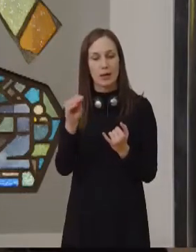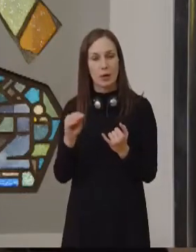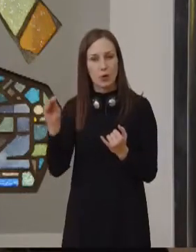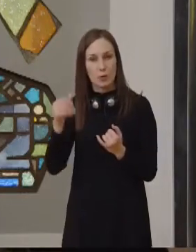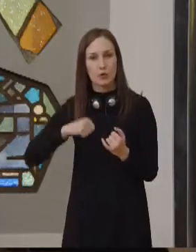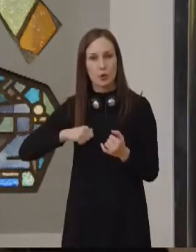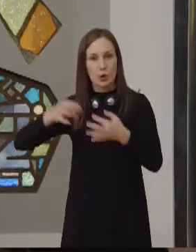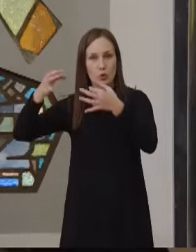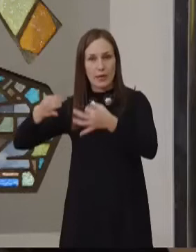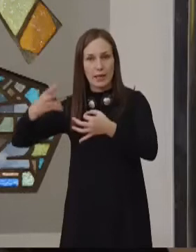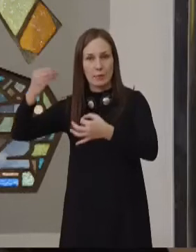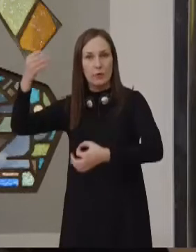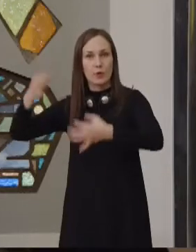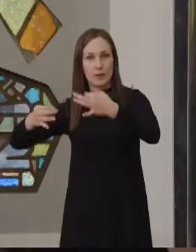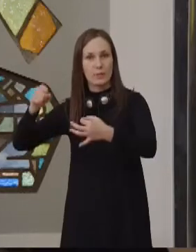is promoted